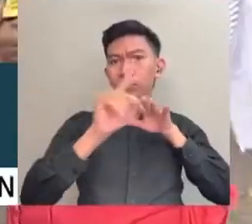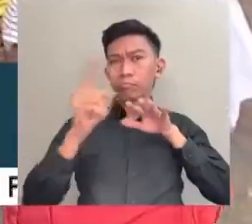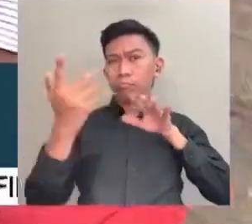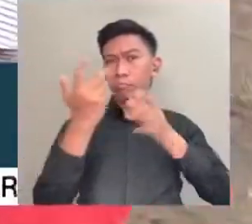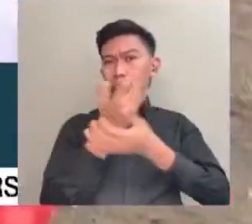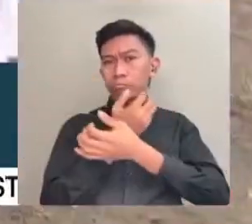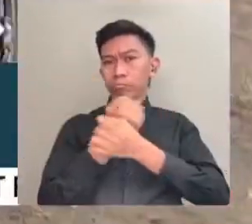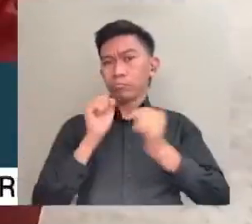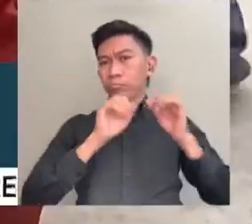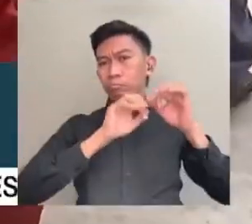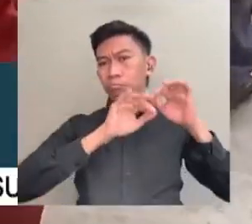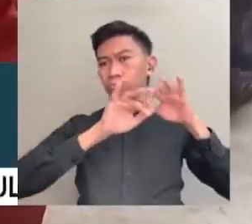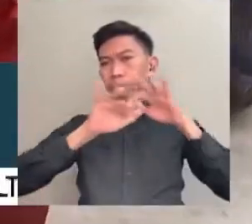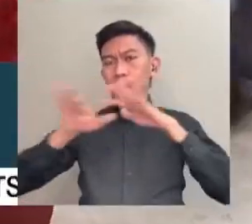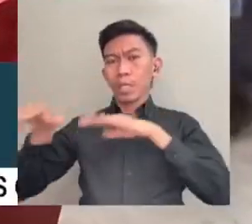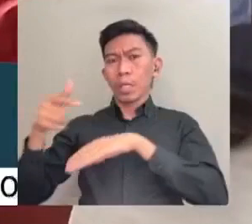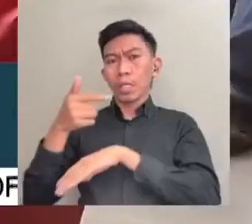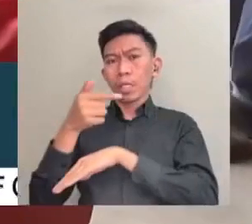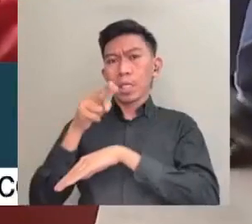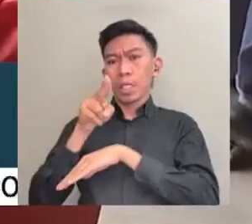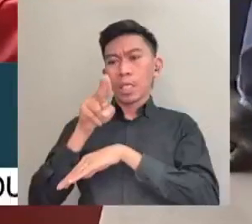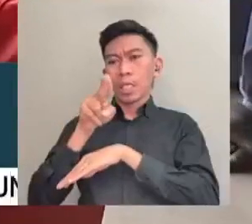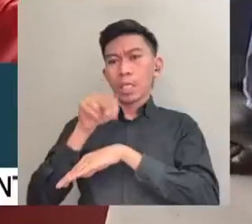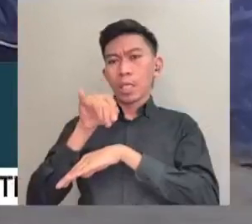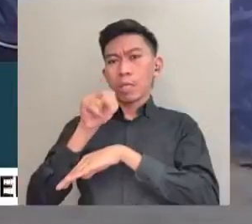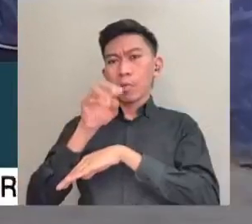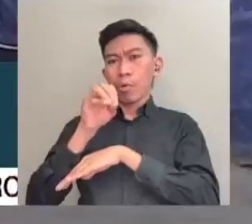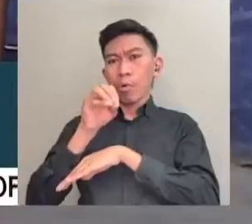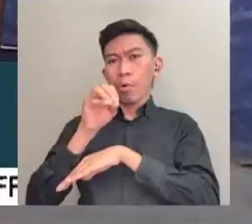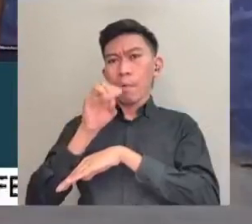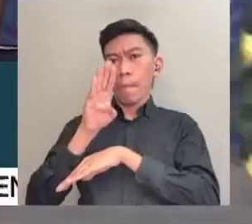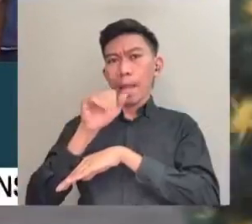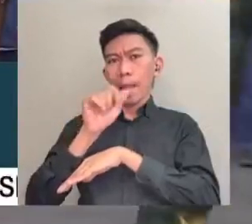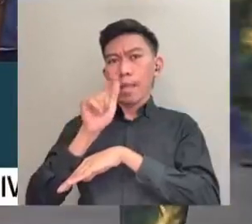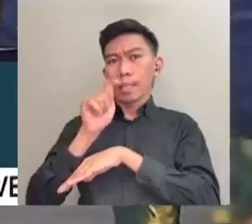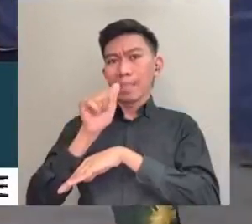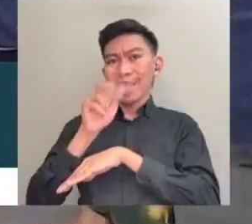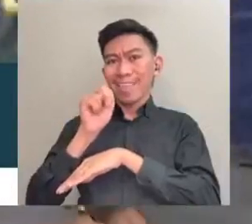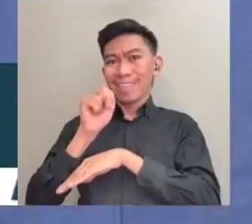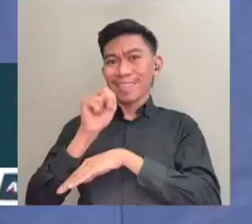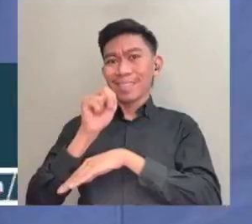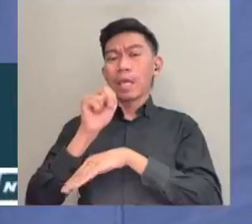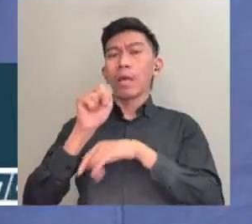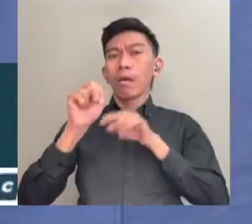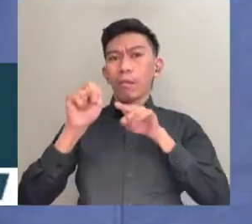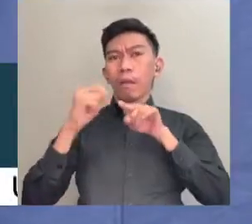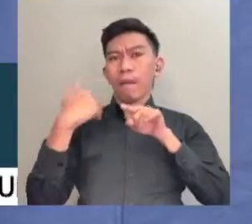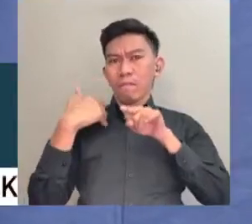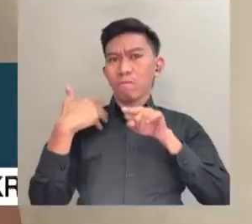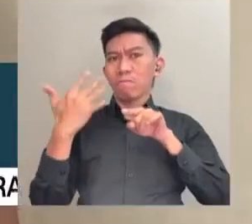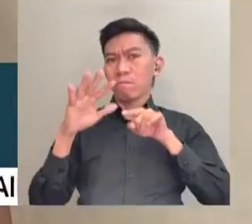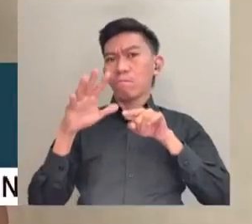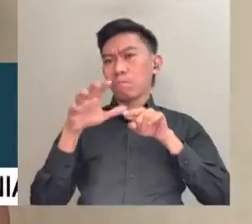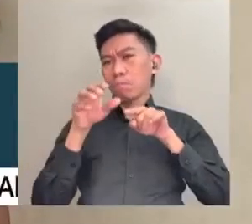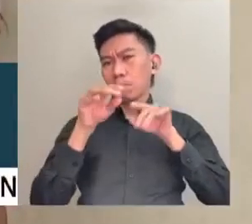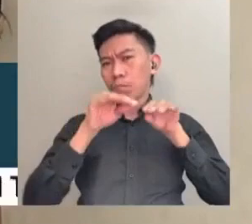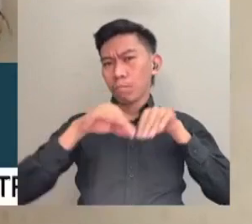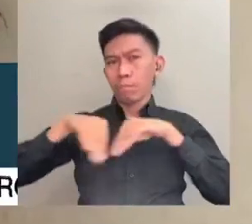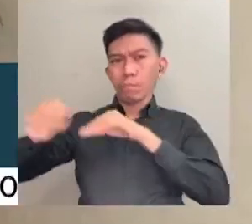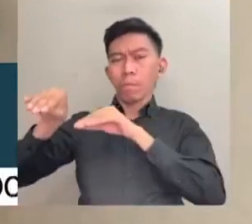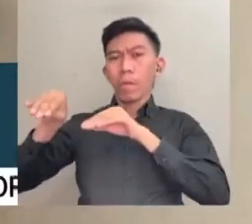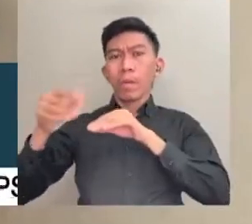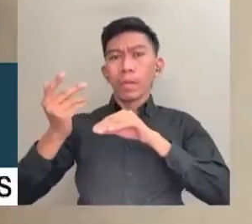been relocated to the Mauraro Evacuation Center. Residents still complaining of the heat and lack of